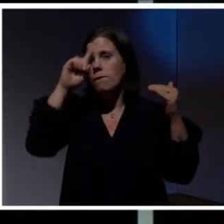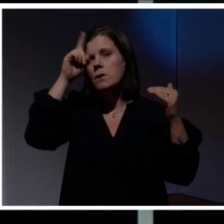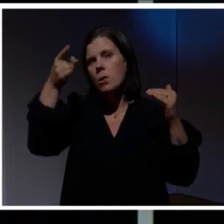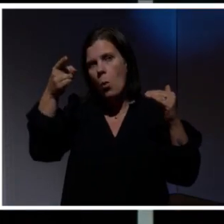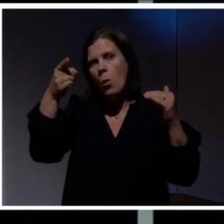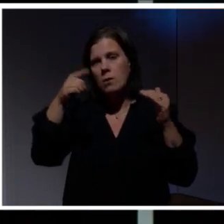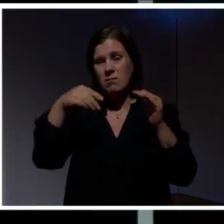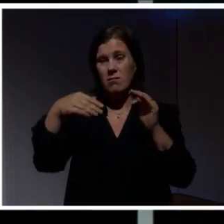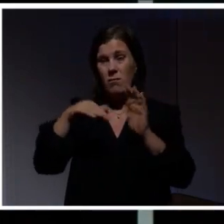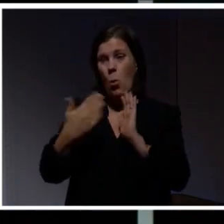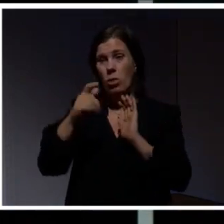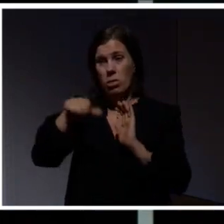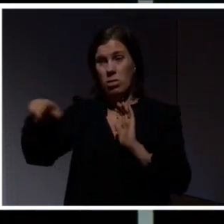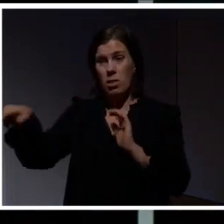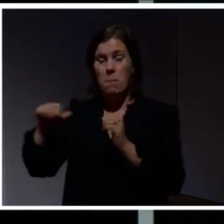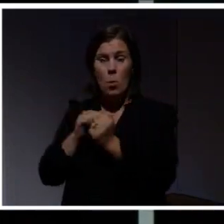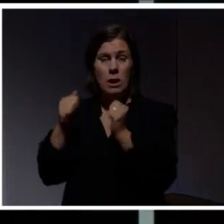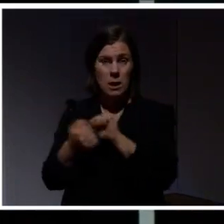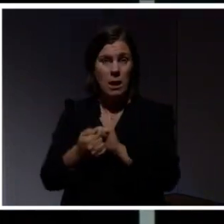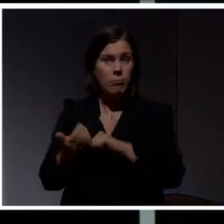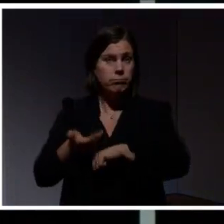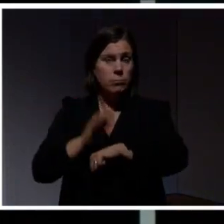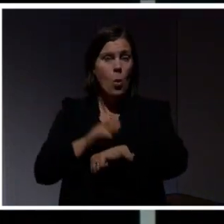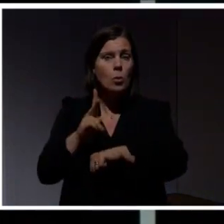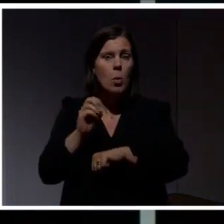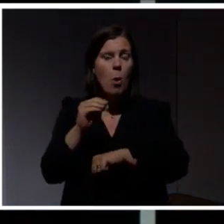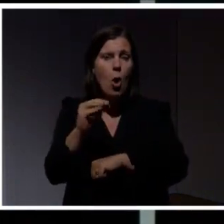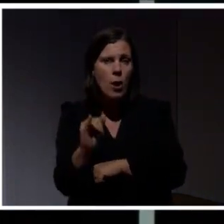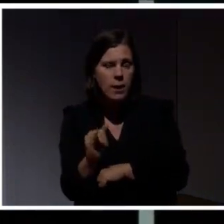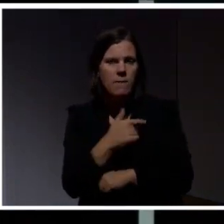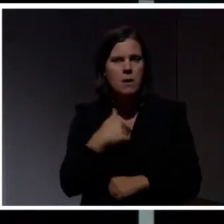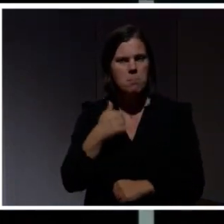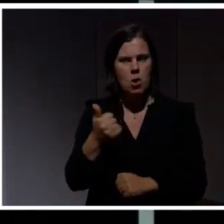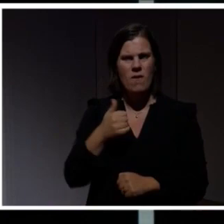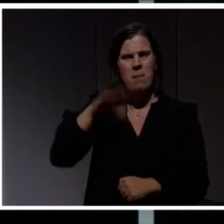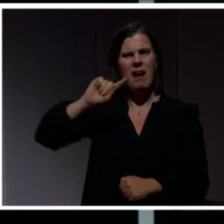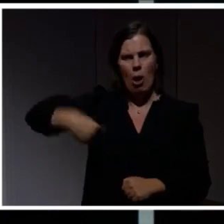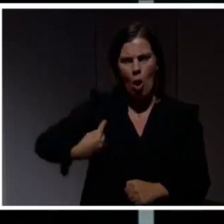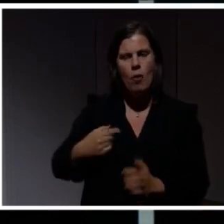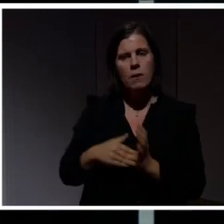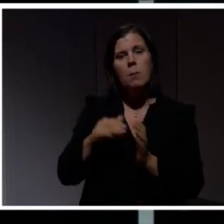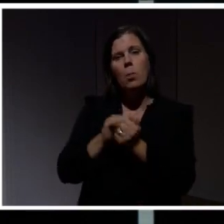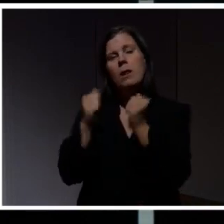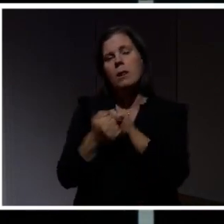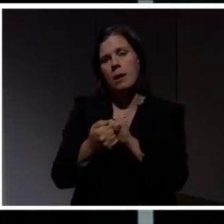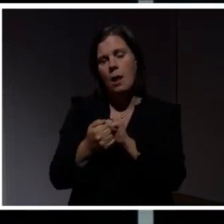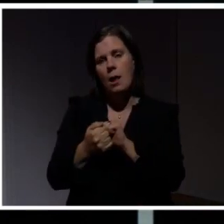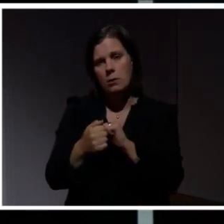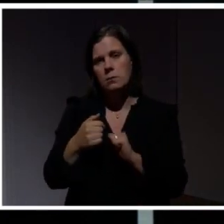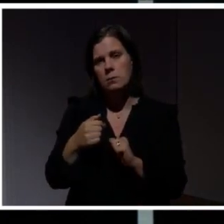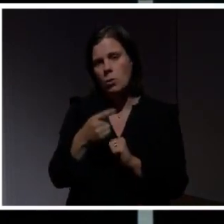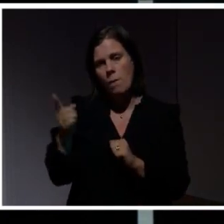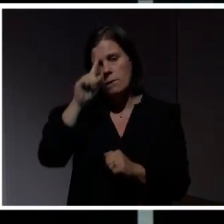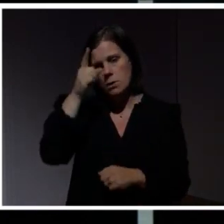from our politicians about AI. And we should put more demands on them to get that understanding.